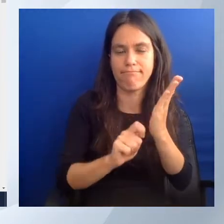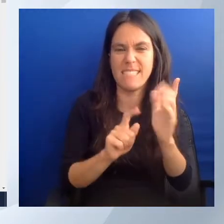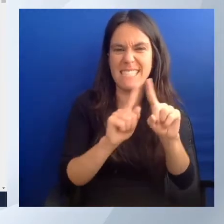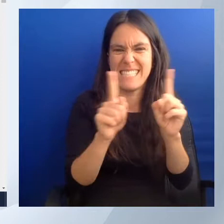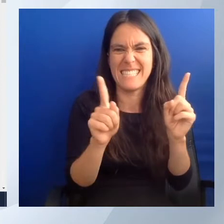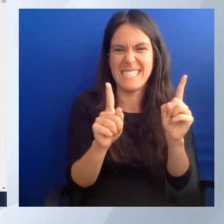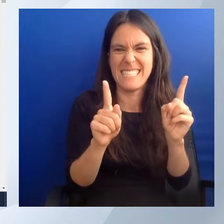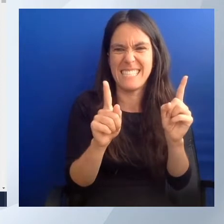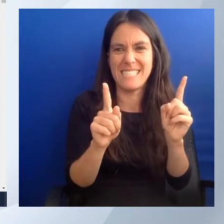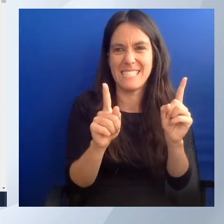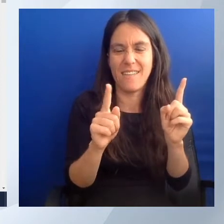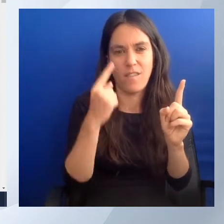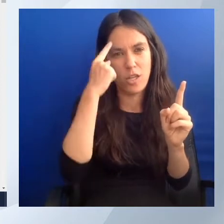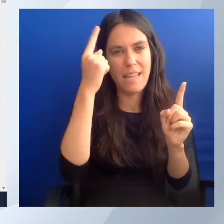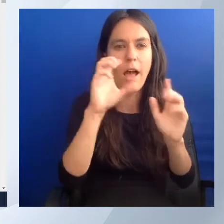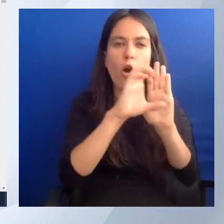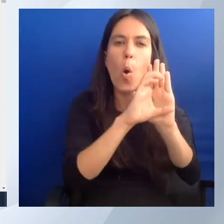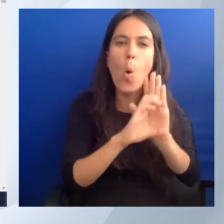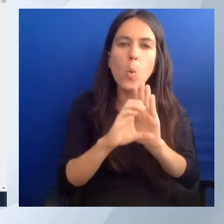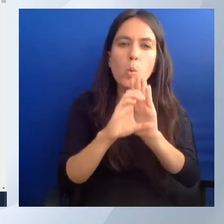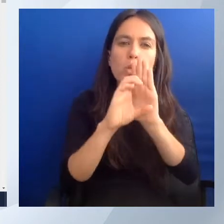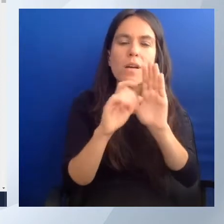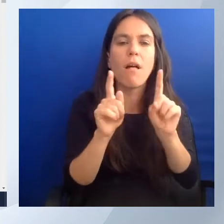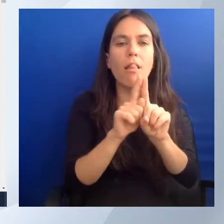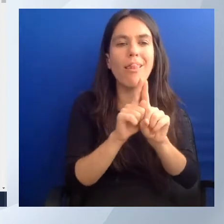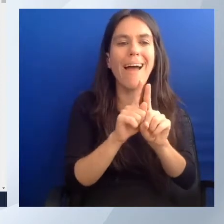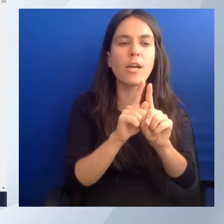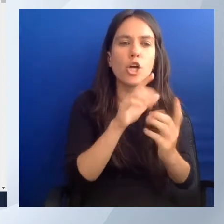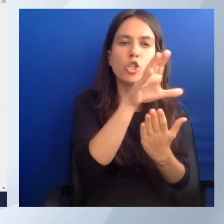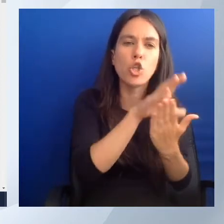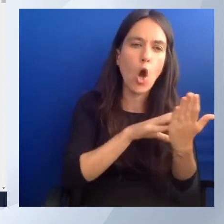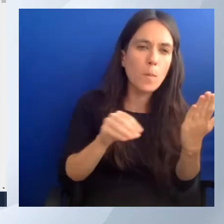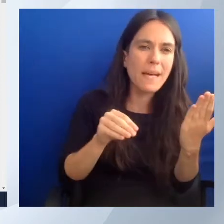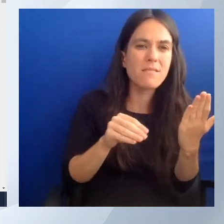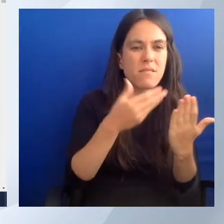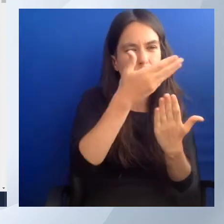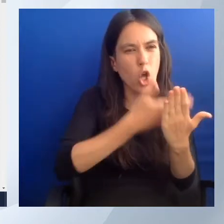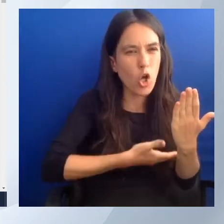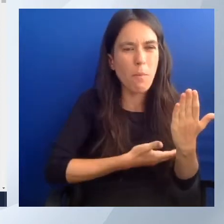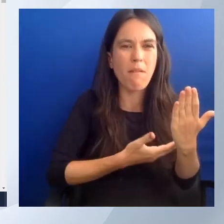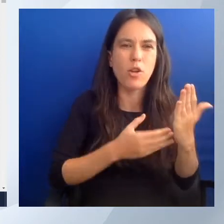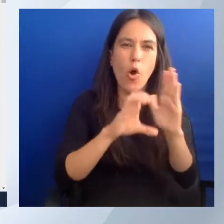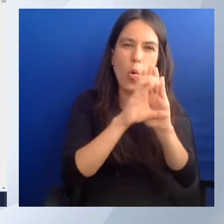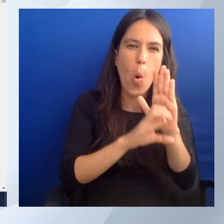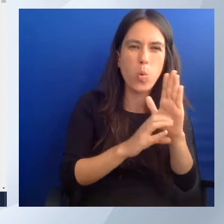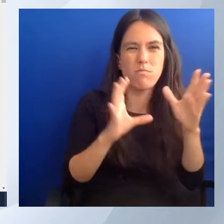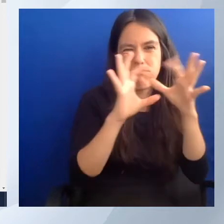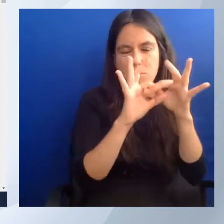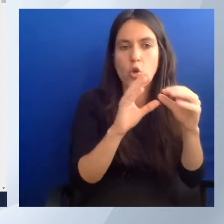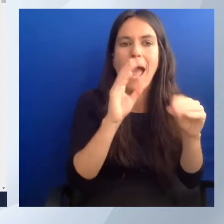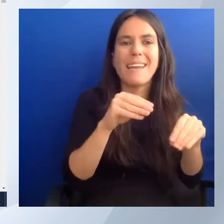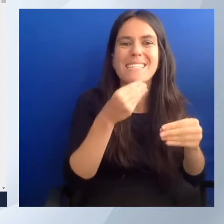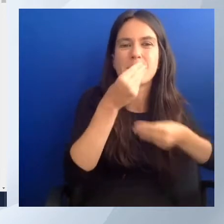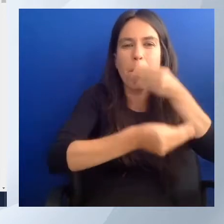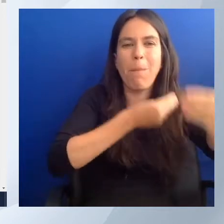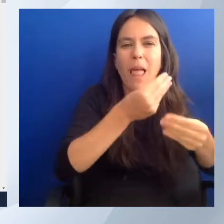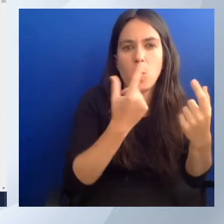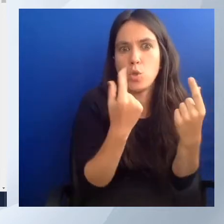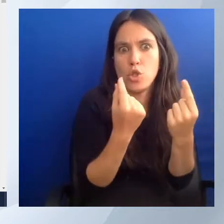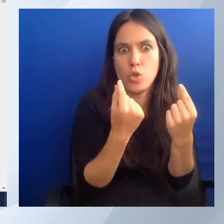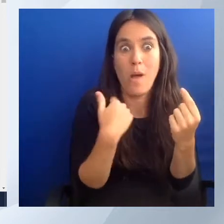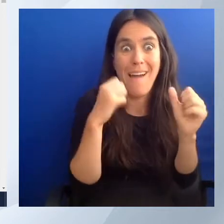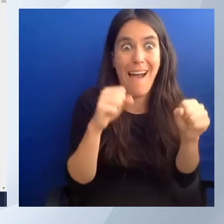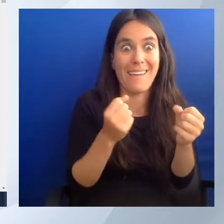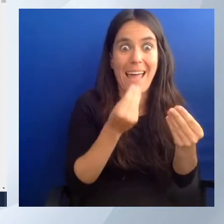Python code and mix in documentation so you can explain what you're doing. So in this case, it's pretty cool because I can explain to you in text